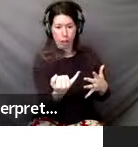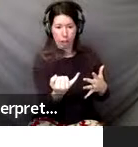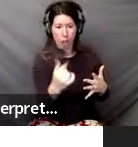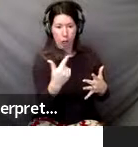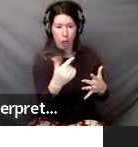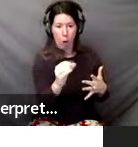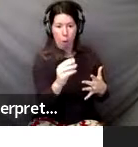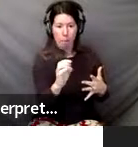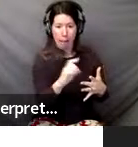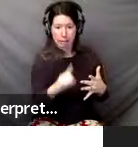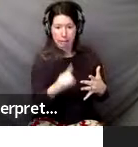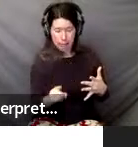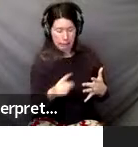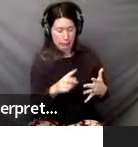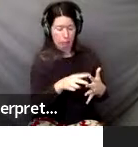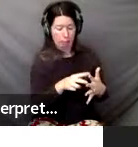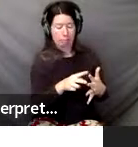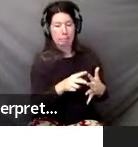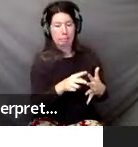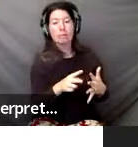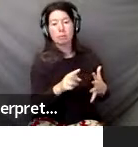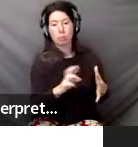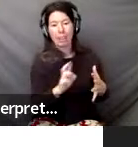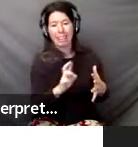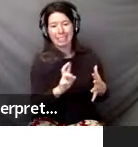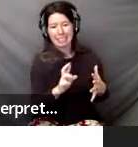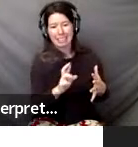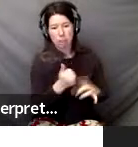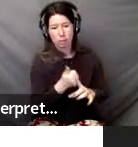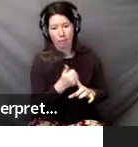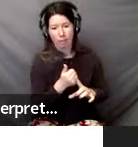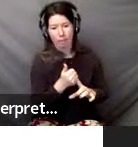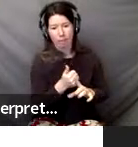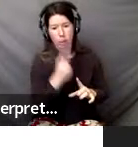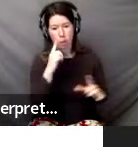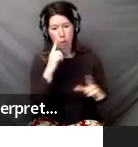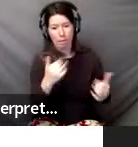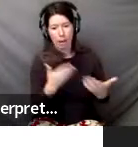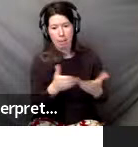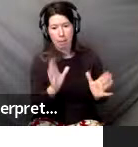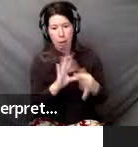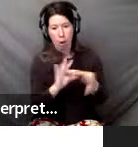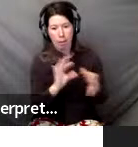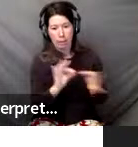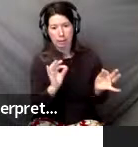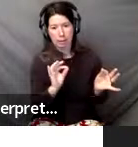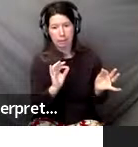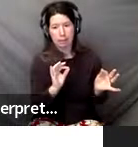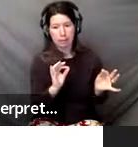Gomez. So please go ahead and get ready to provide public comment.